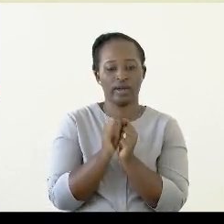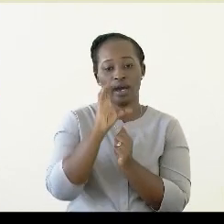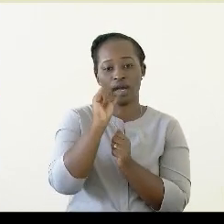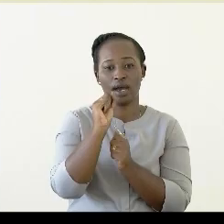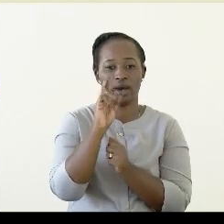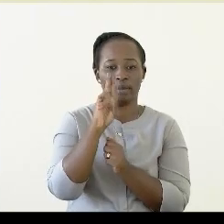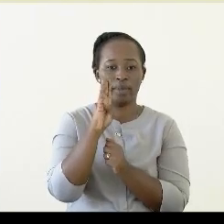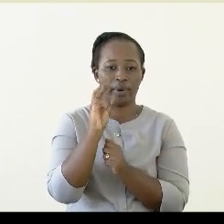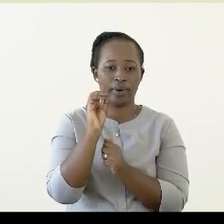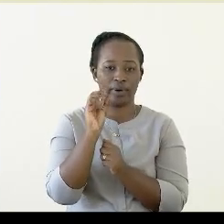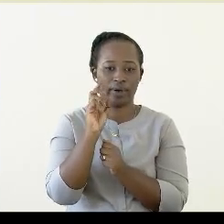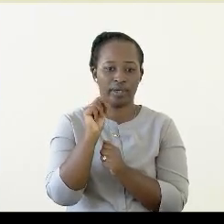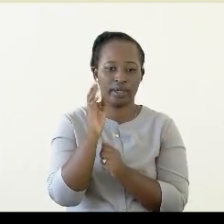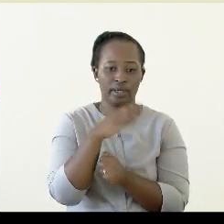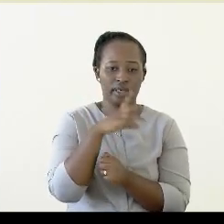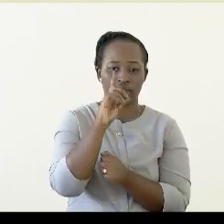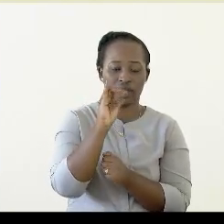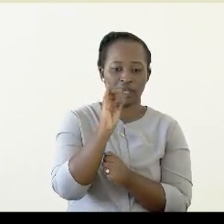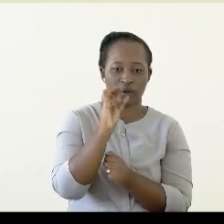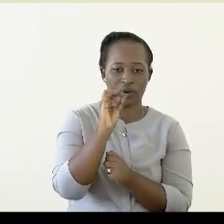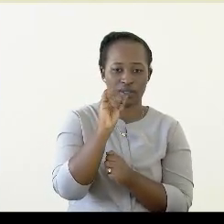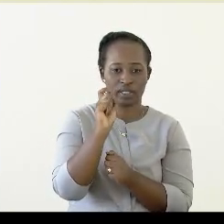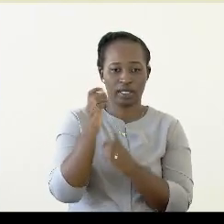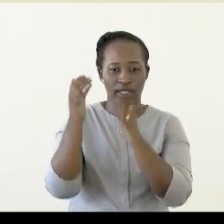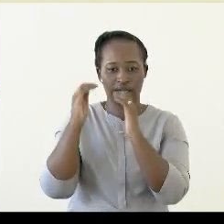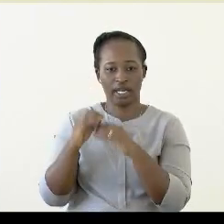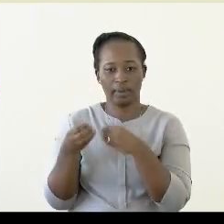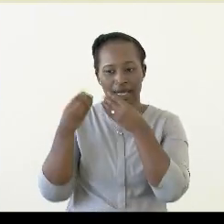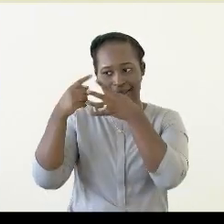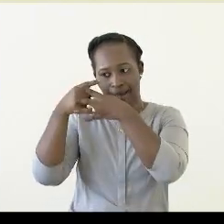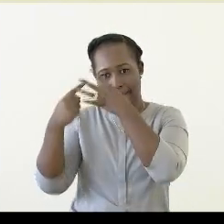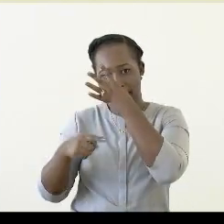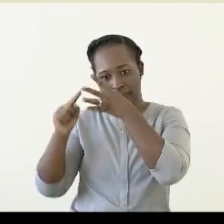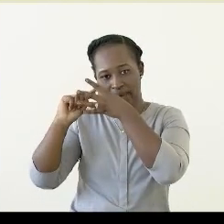carbonate, sodium chloride, sulfuric acid.